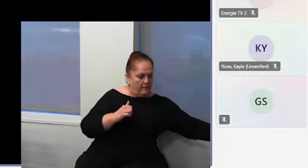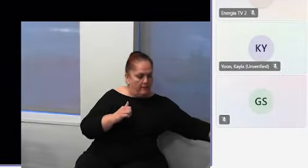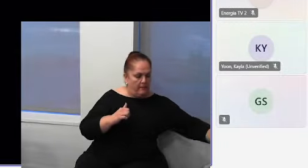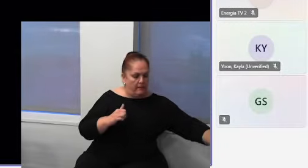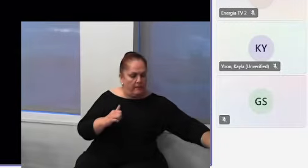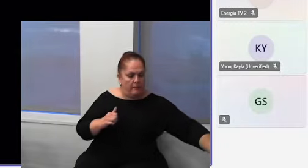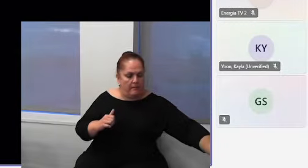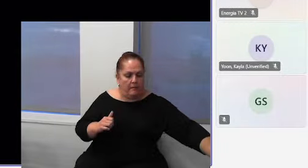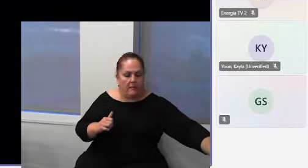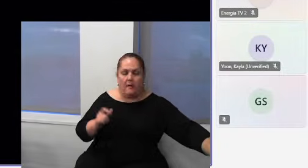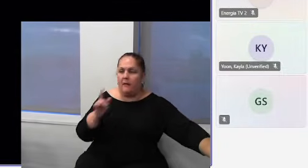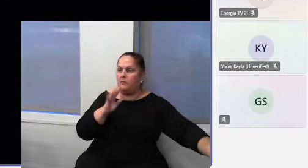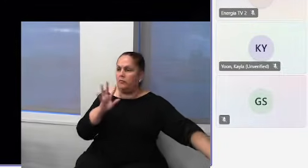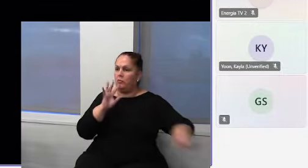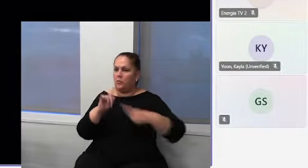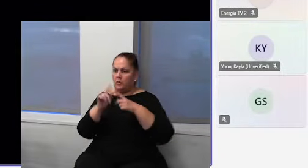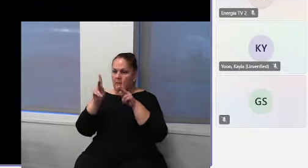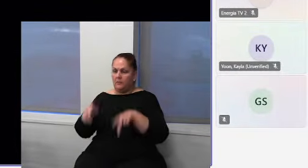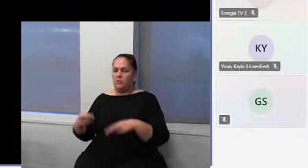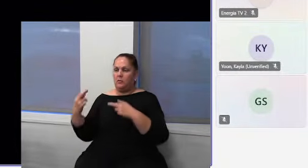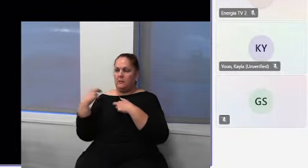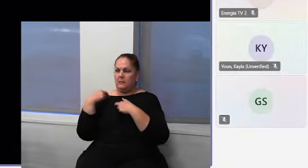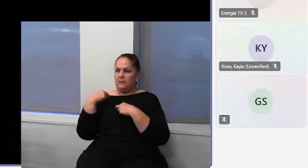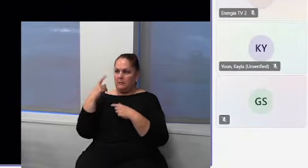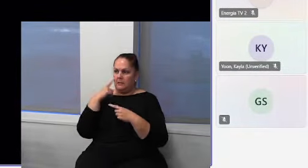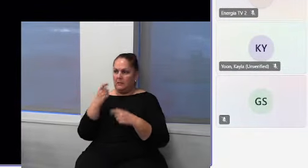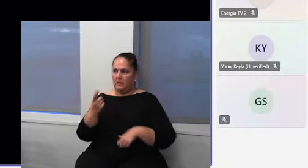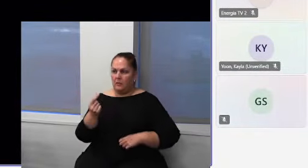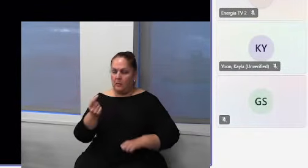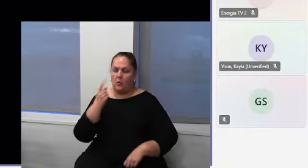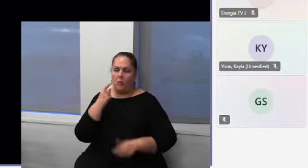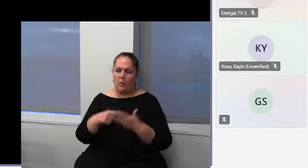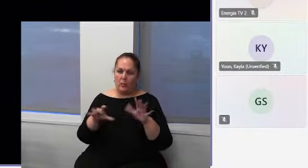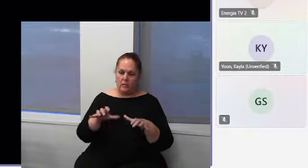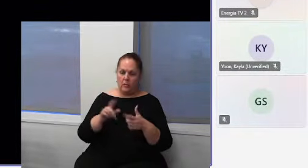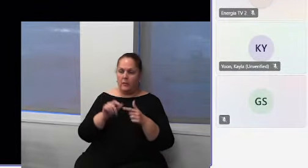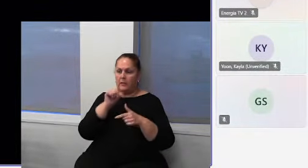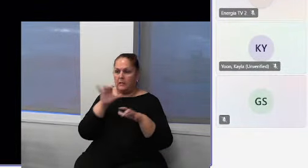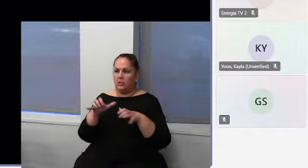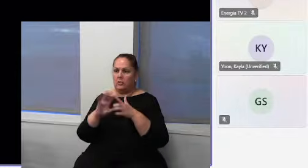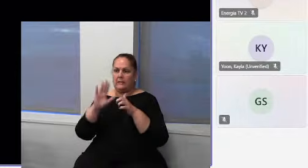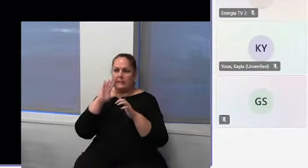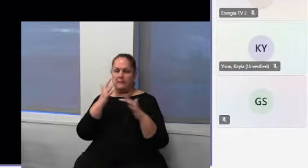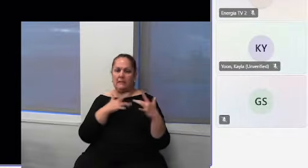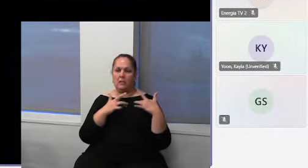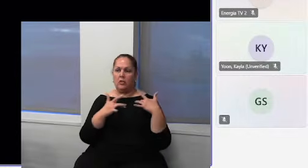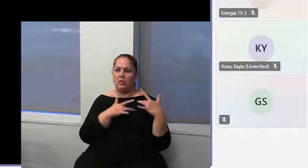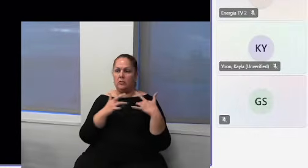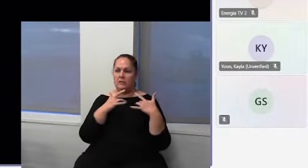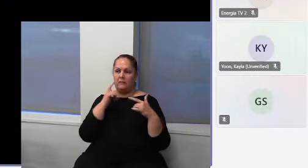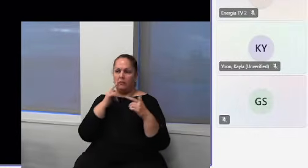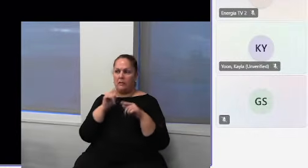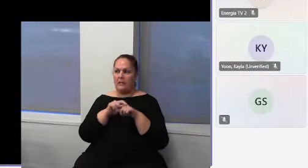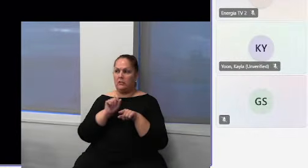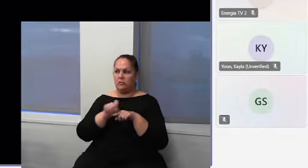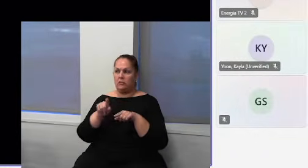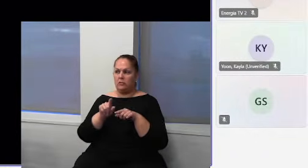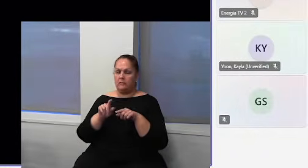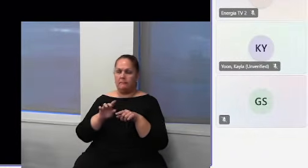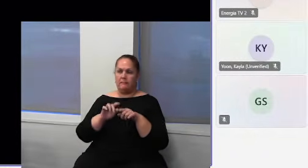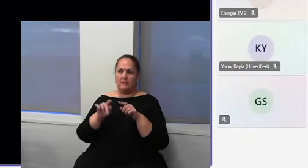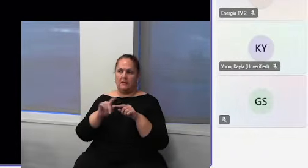the person who is responsible for that to see what it is that we're doing and what we're not doing. Apparently, there's a concern that the